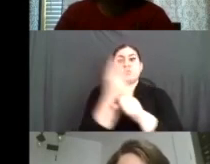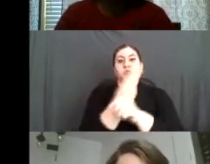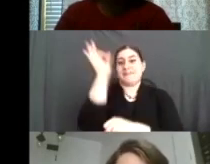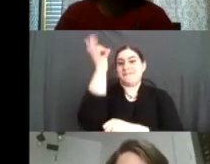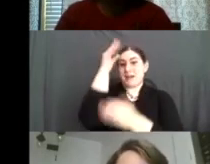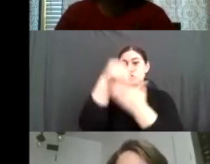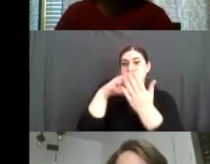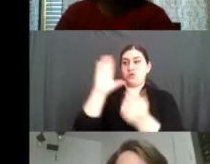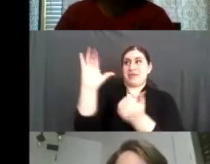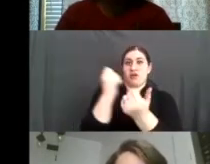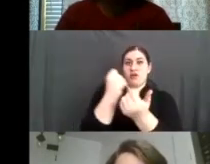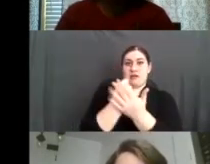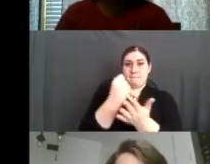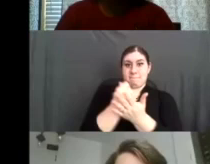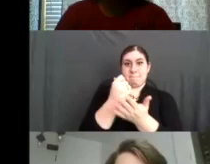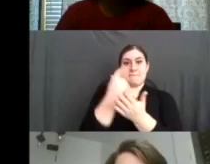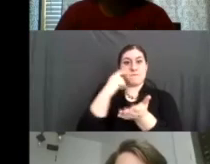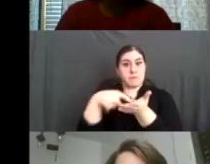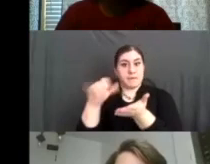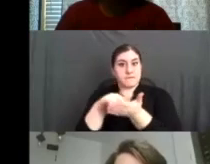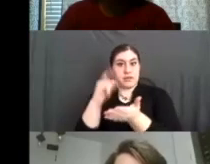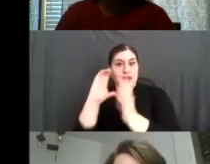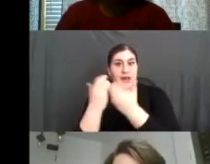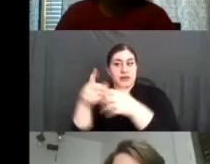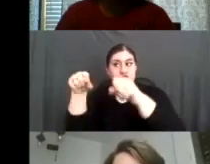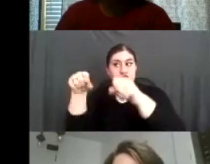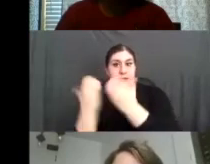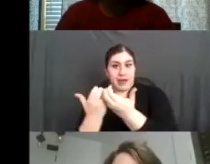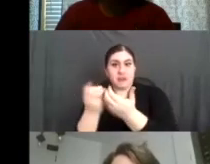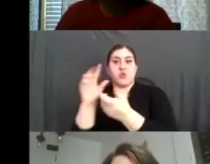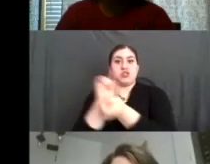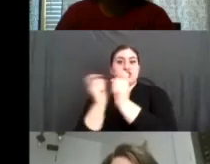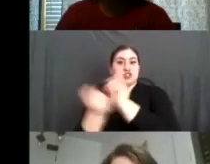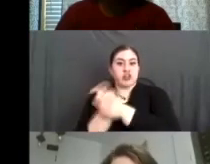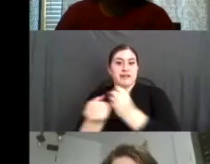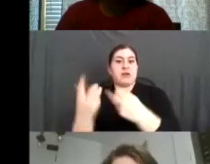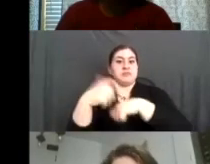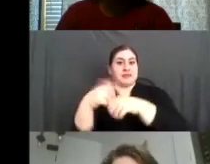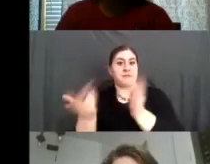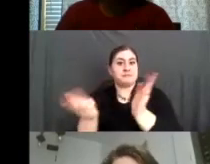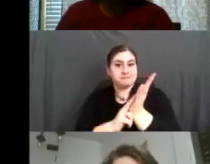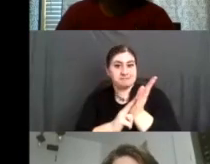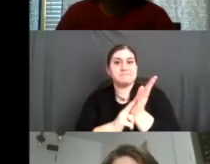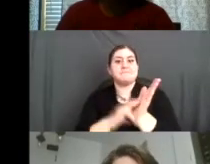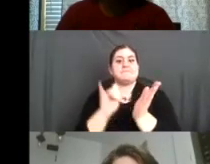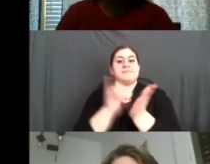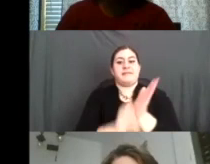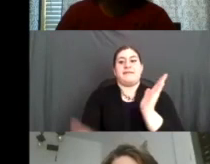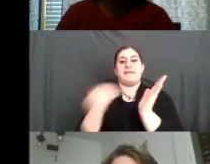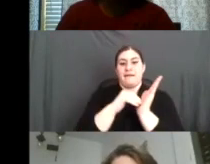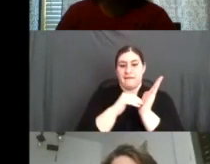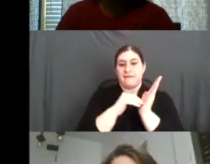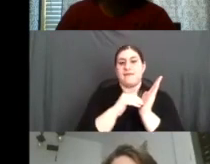student aid to pay for those classes and you drop classes or change your length of enrollment. So this is where we go back